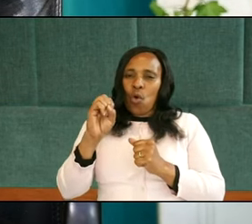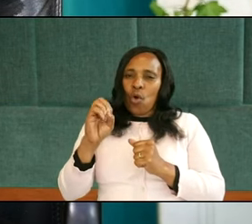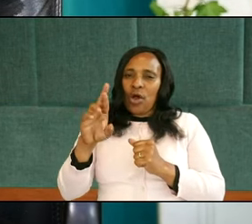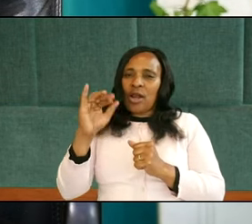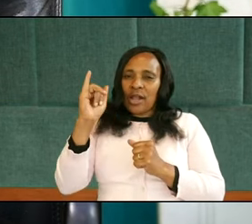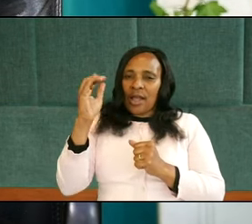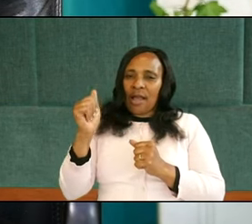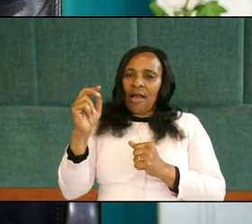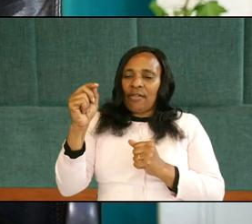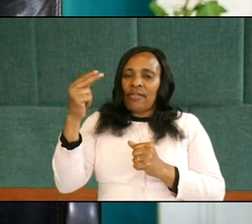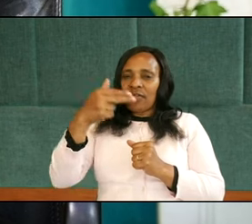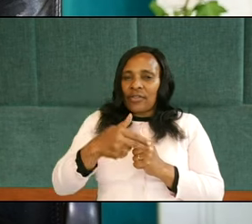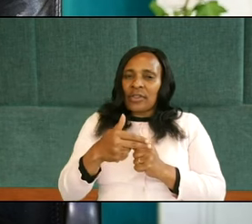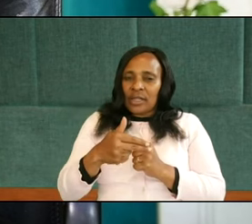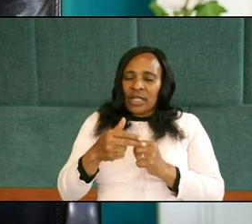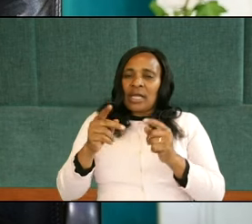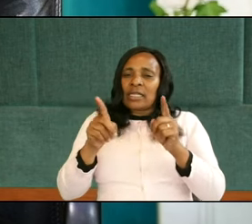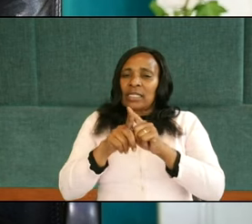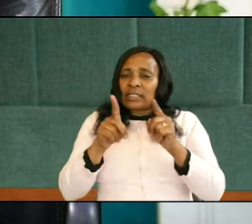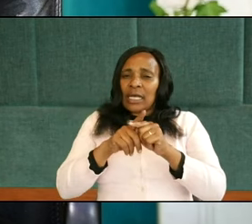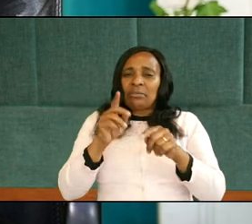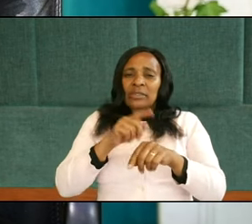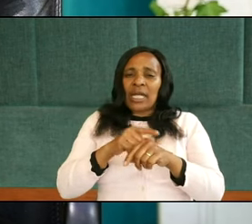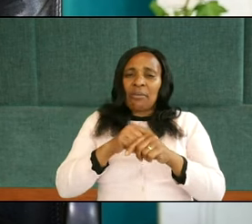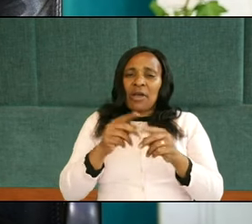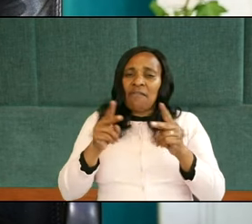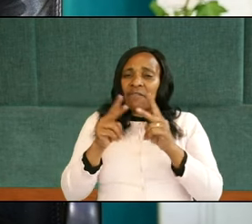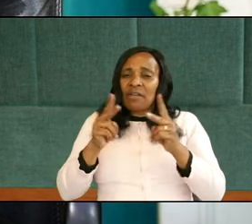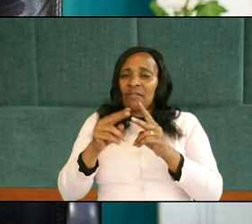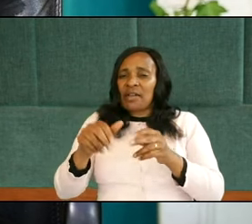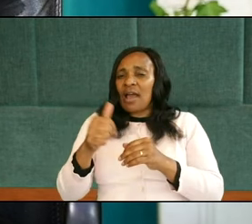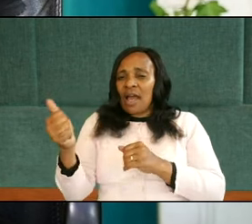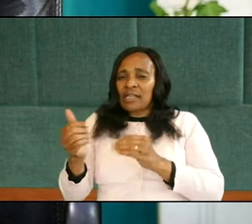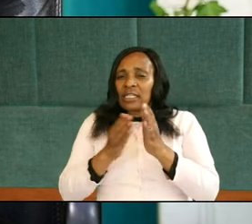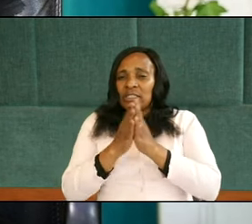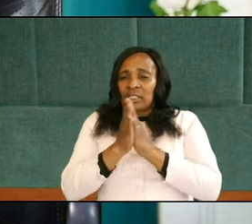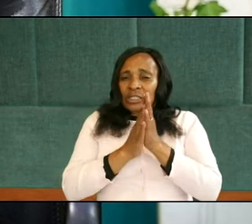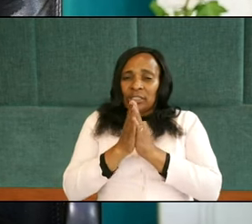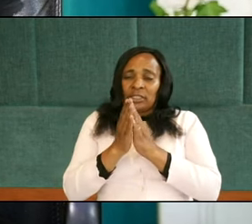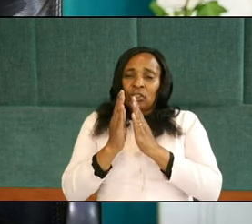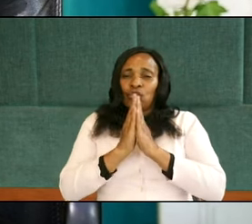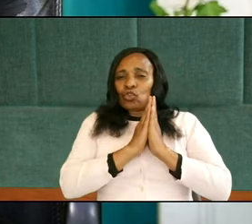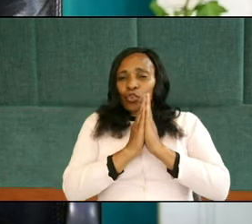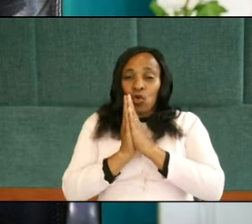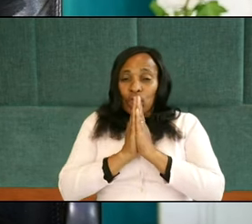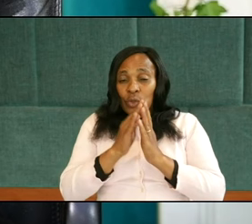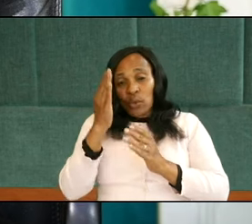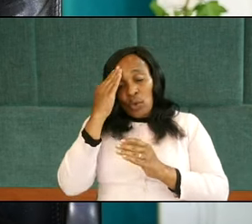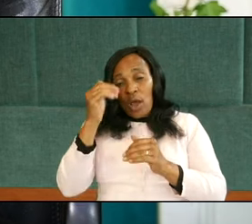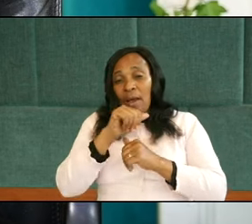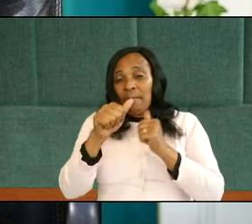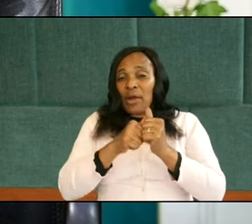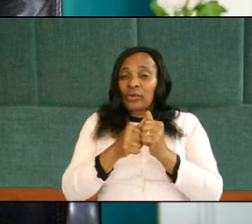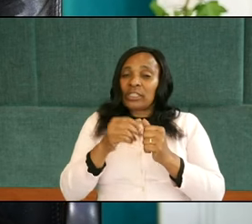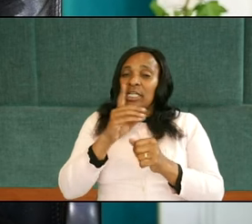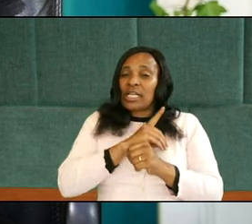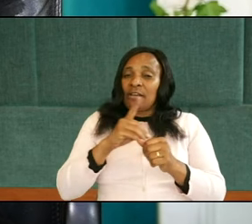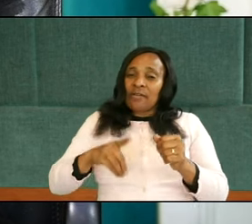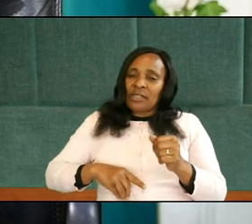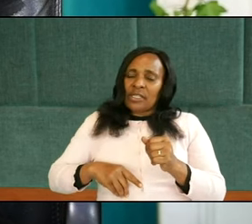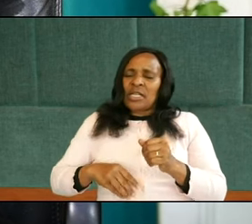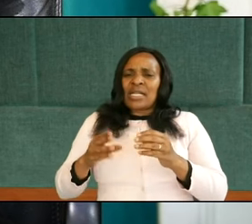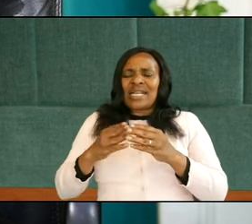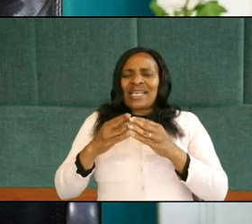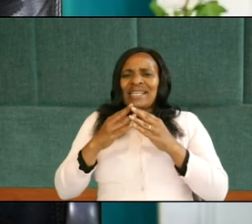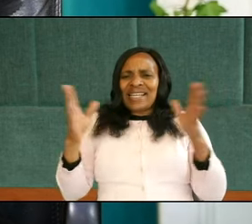Goliath story. But similarly, there is also a very other interesting story that we know about David, of one of the most grave sins